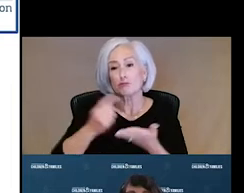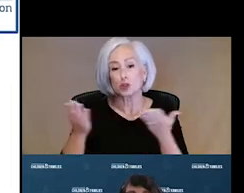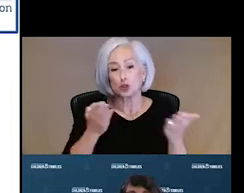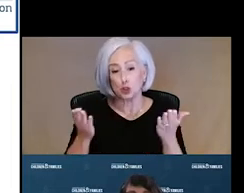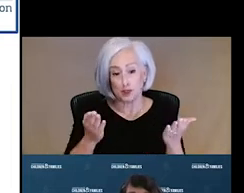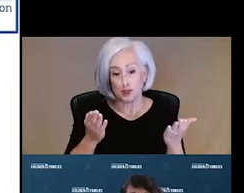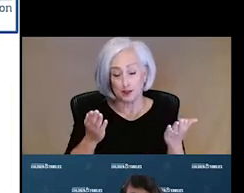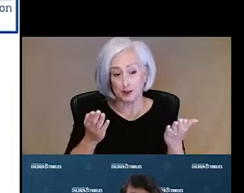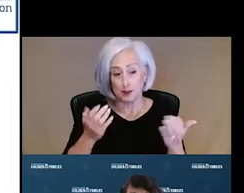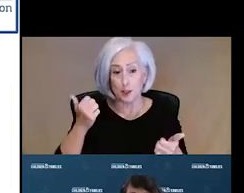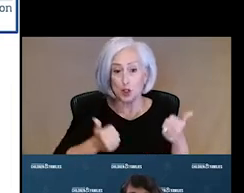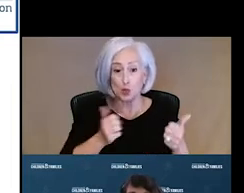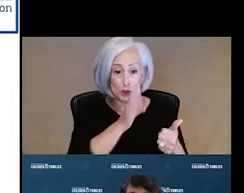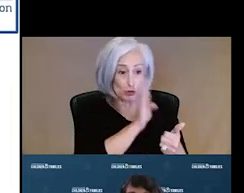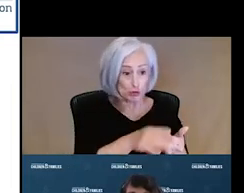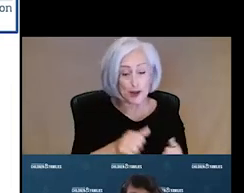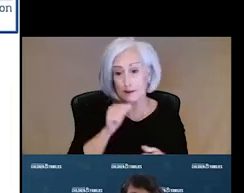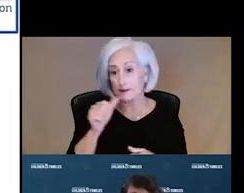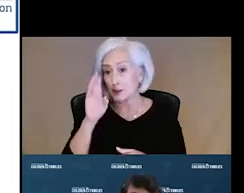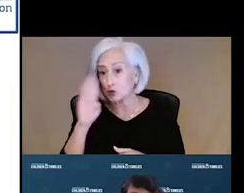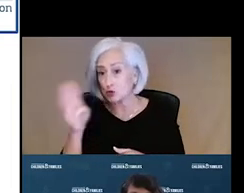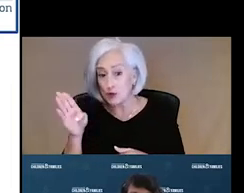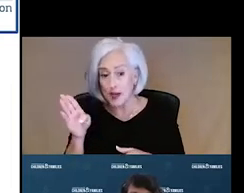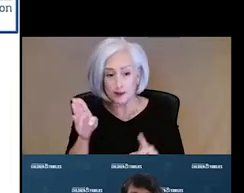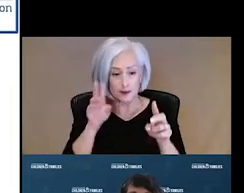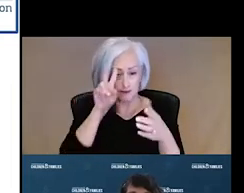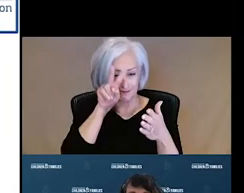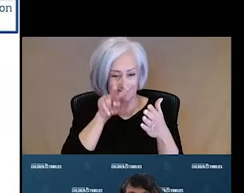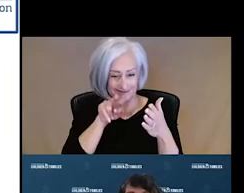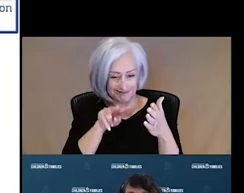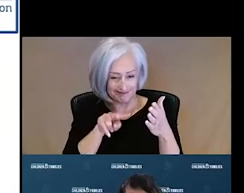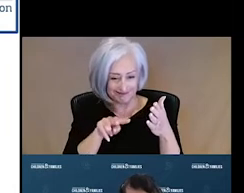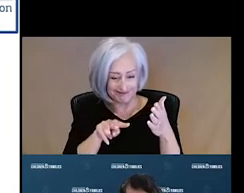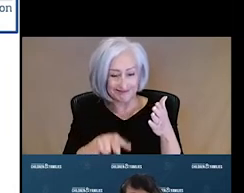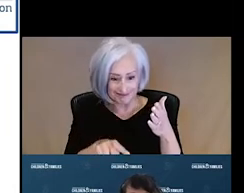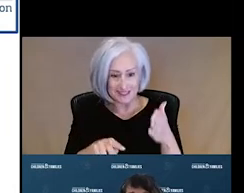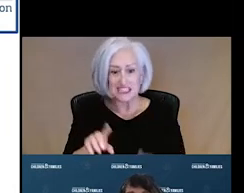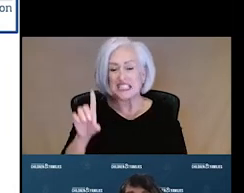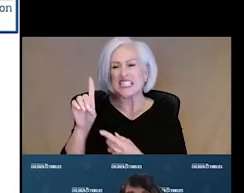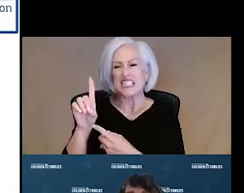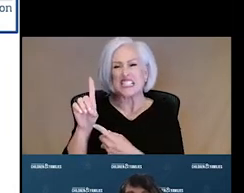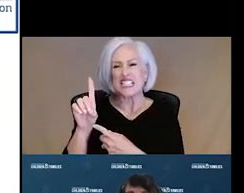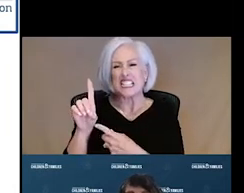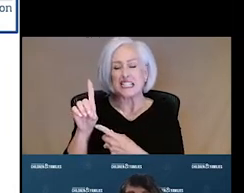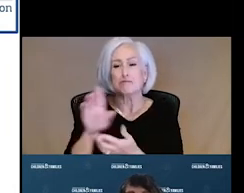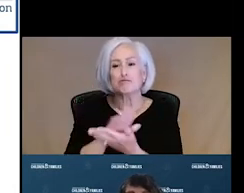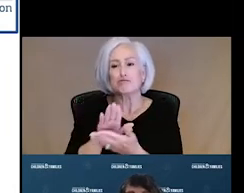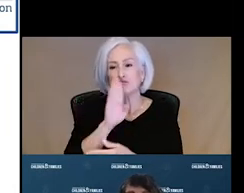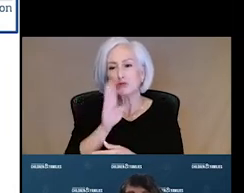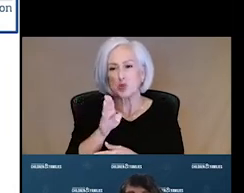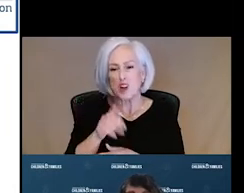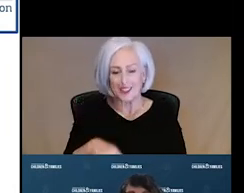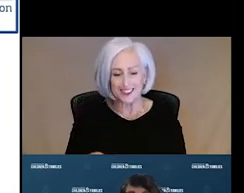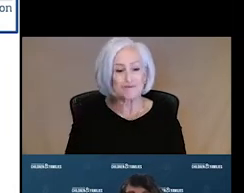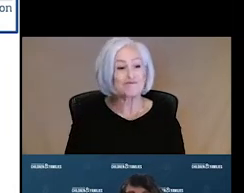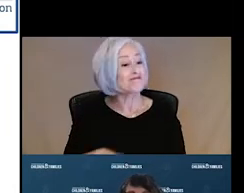Direct. Seeing lots of, I like the shortcut using the letter D, very efficient, direct. The answer